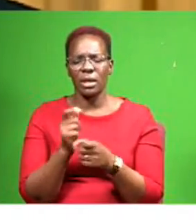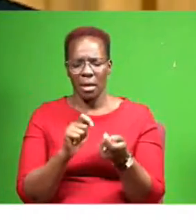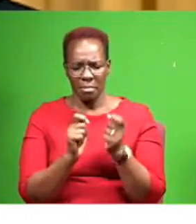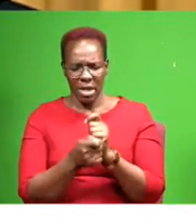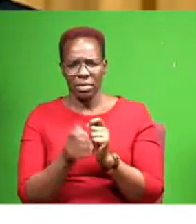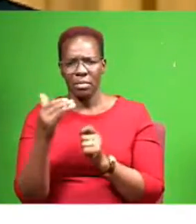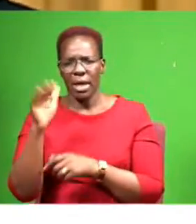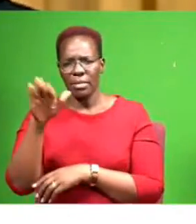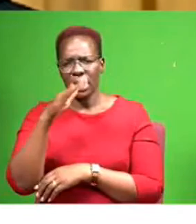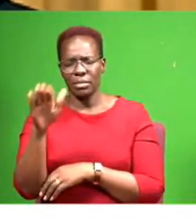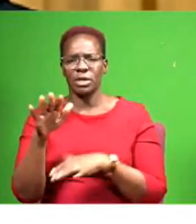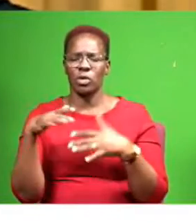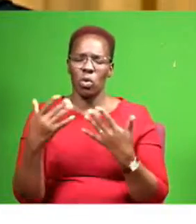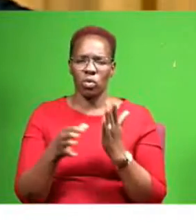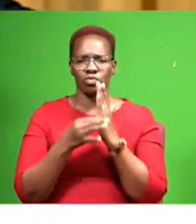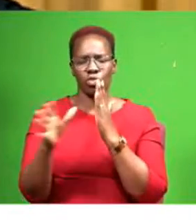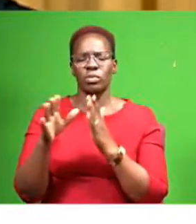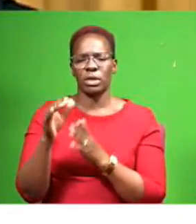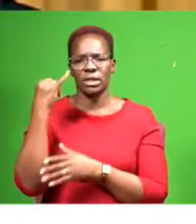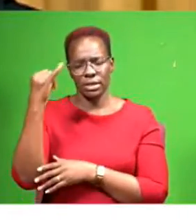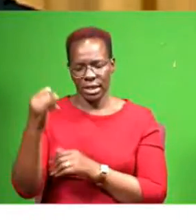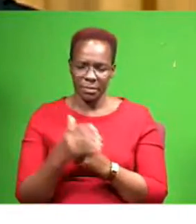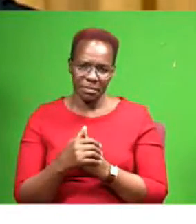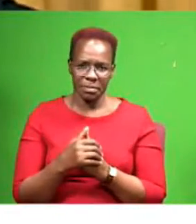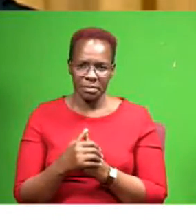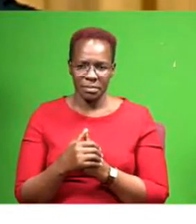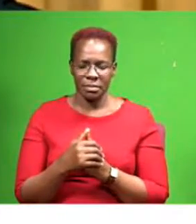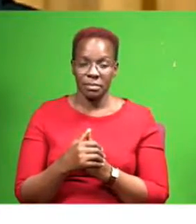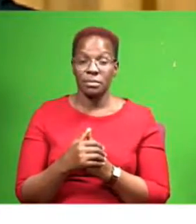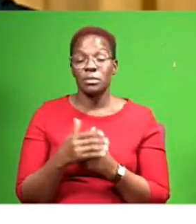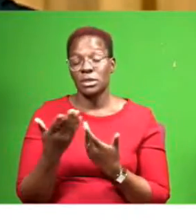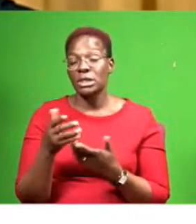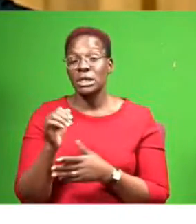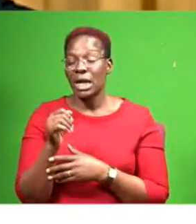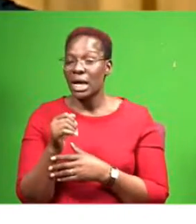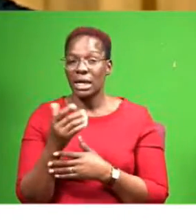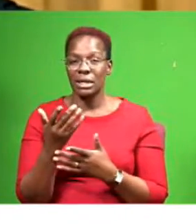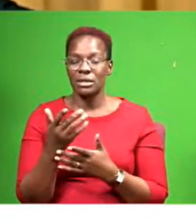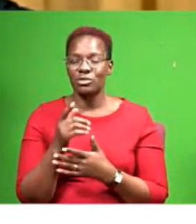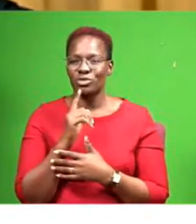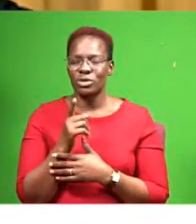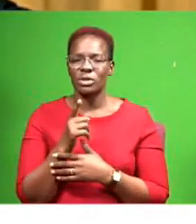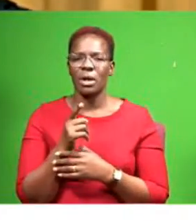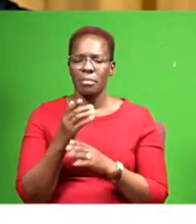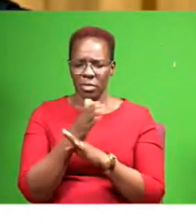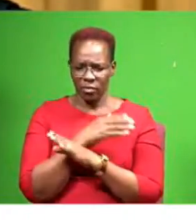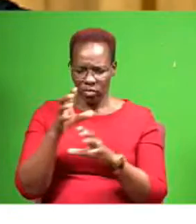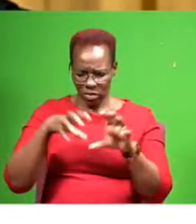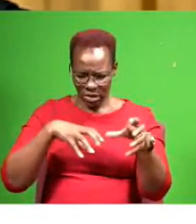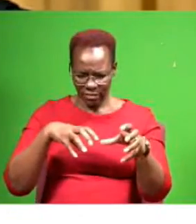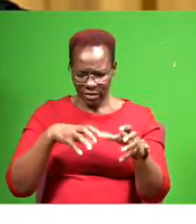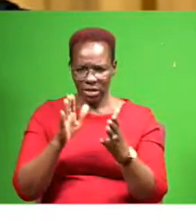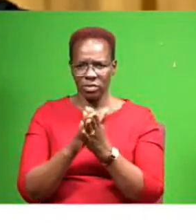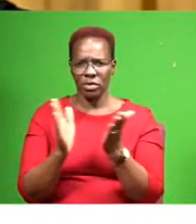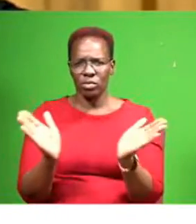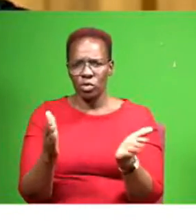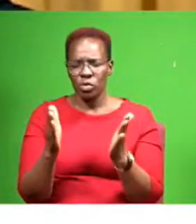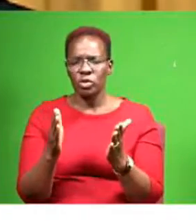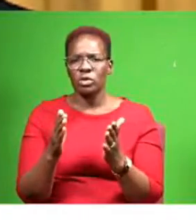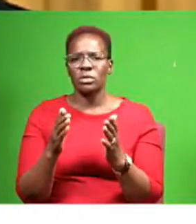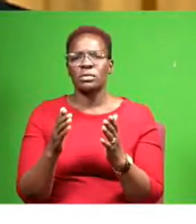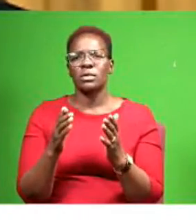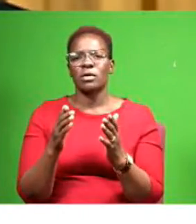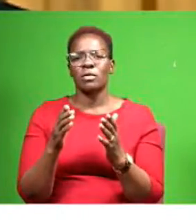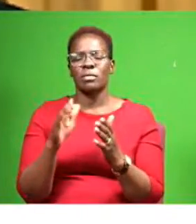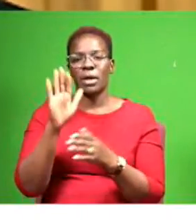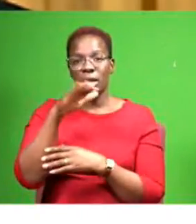by a parliamentary or popular initiative. Obviously, before the drafting and promotion of a parliamentary or popular initiative, a